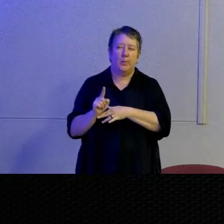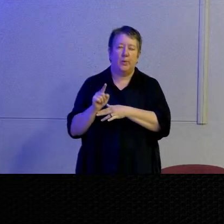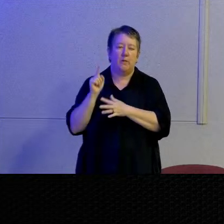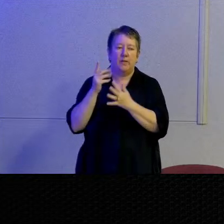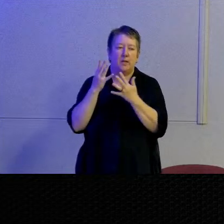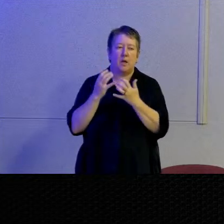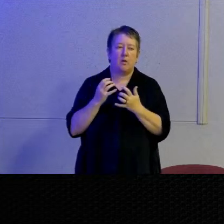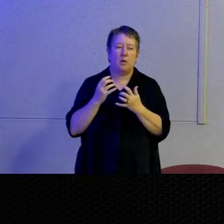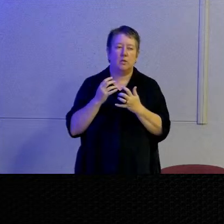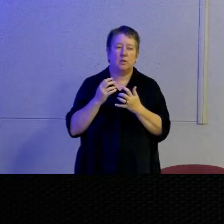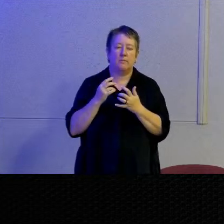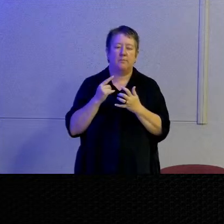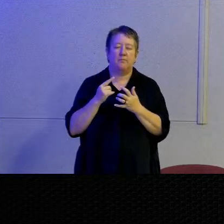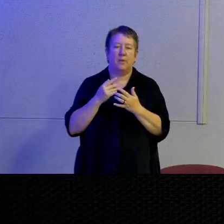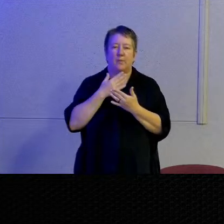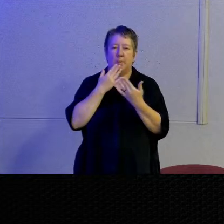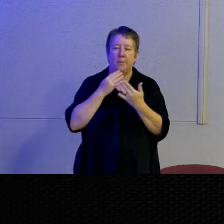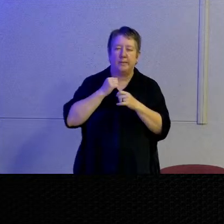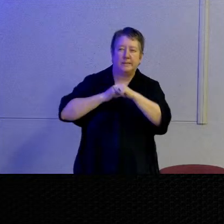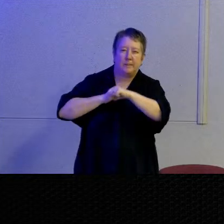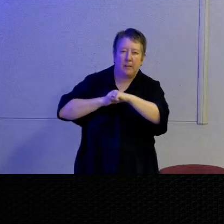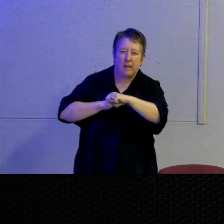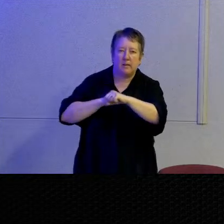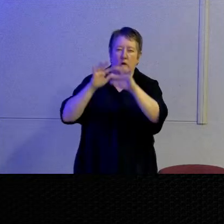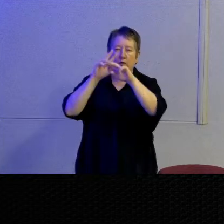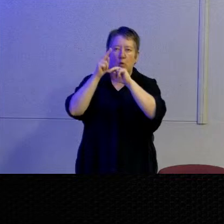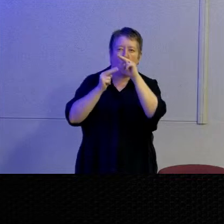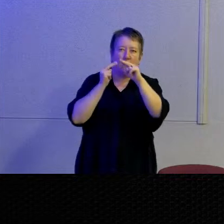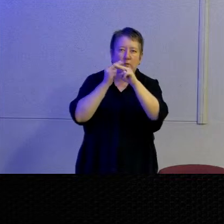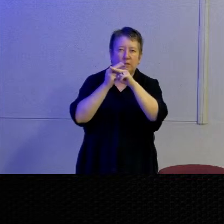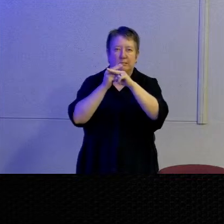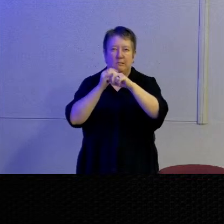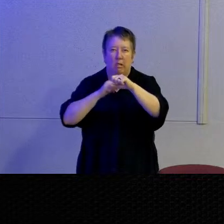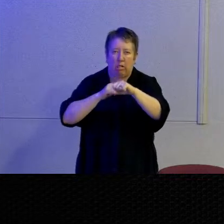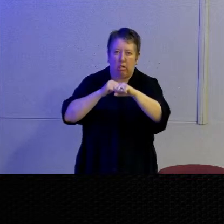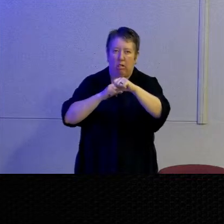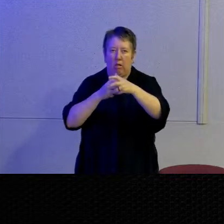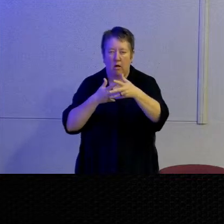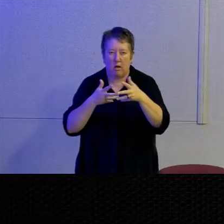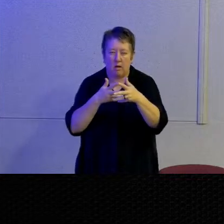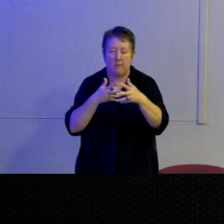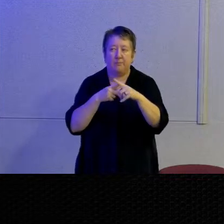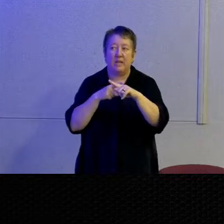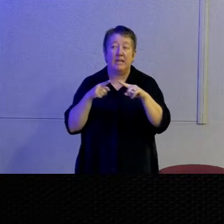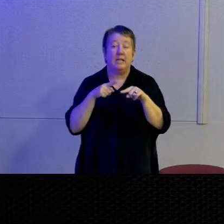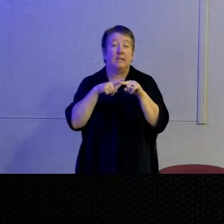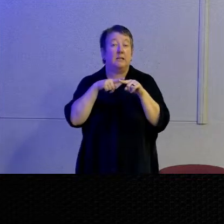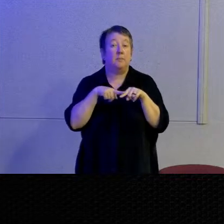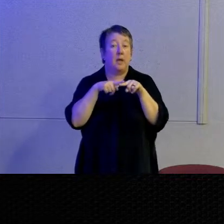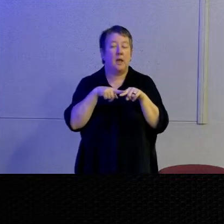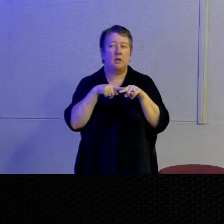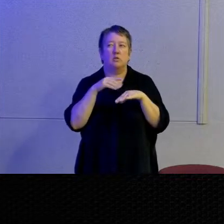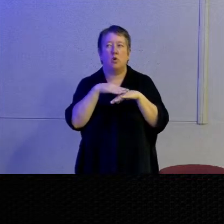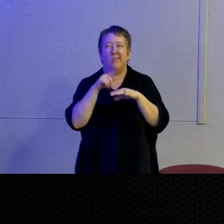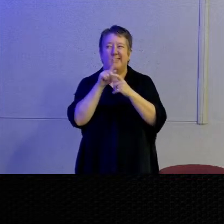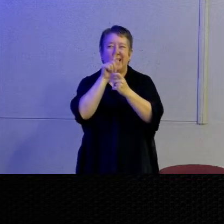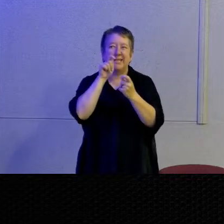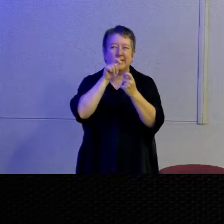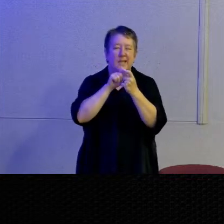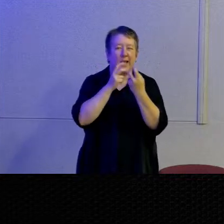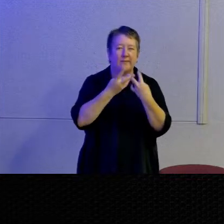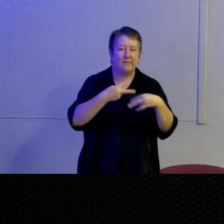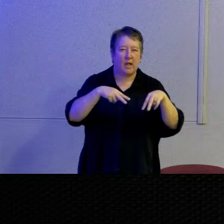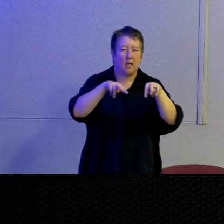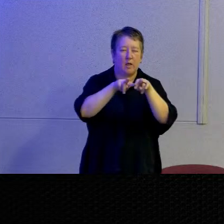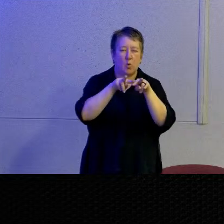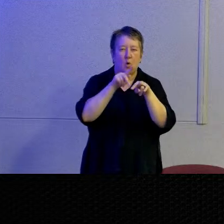calculation of the instability of the universe, but it depends on the precise values